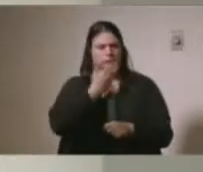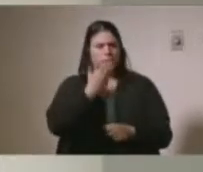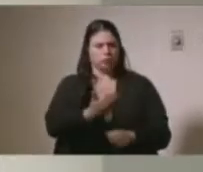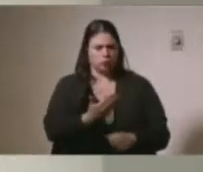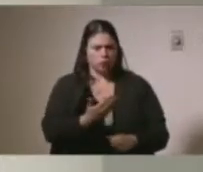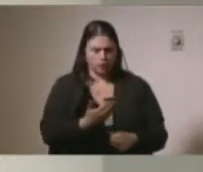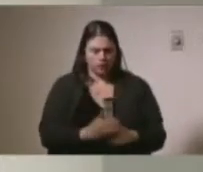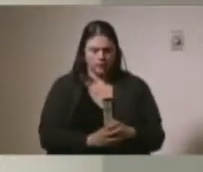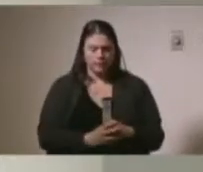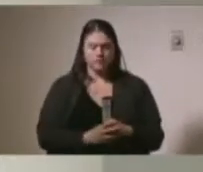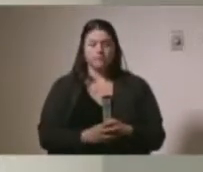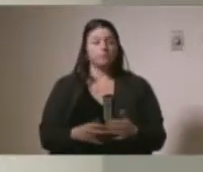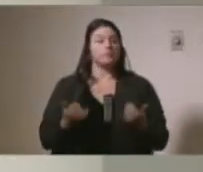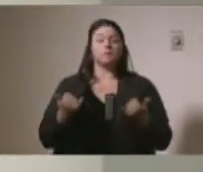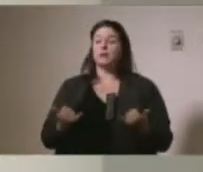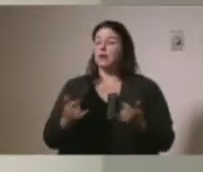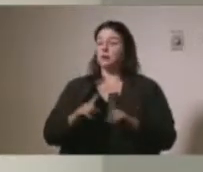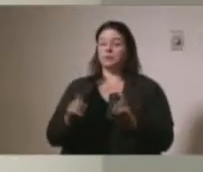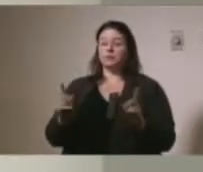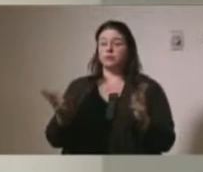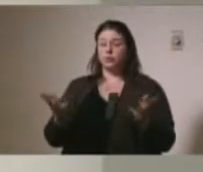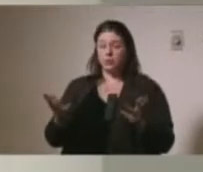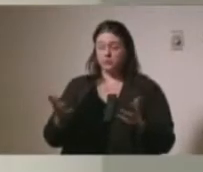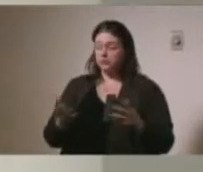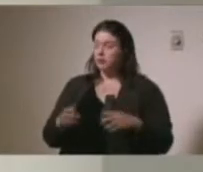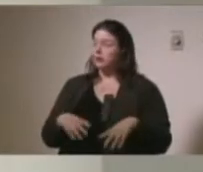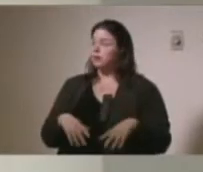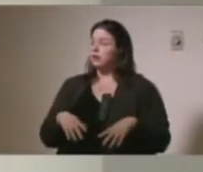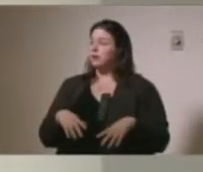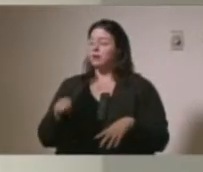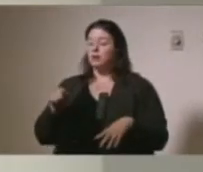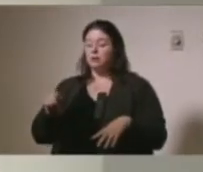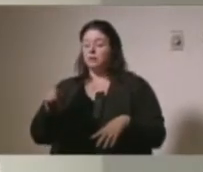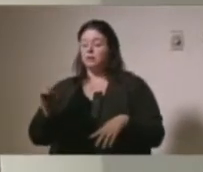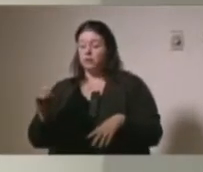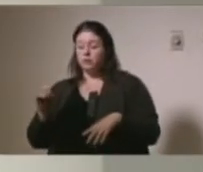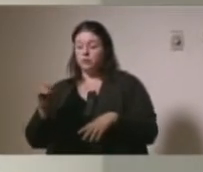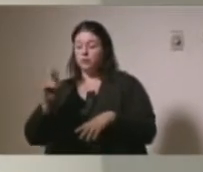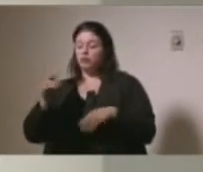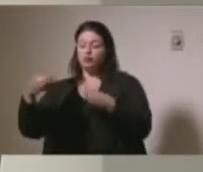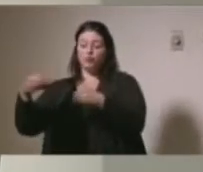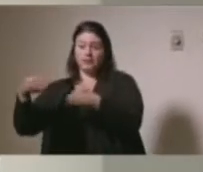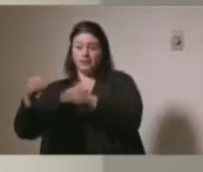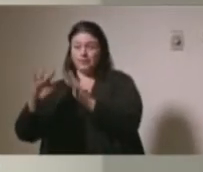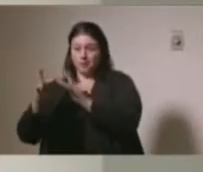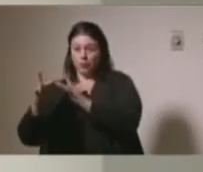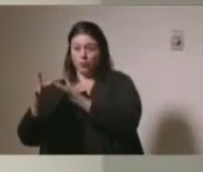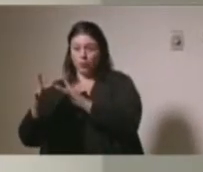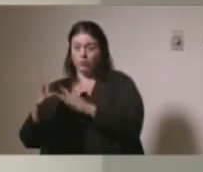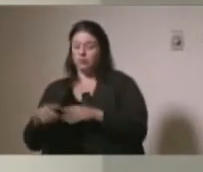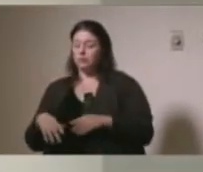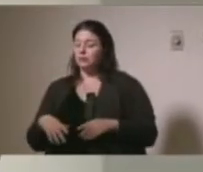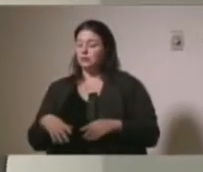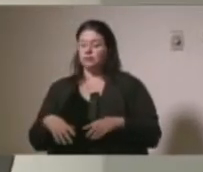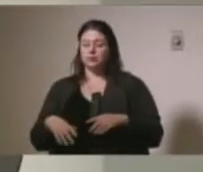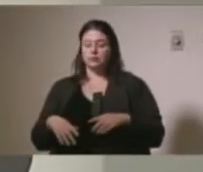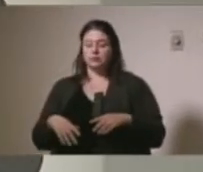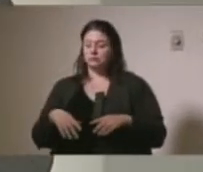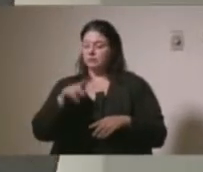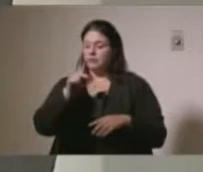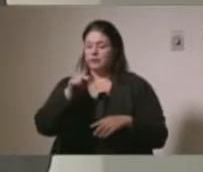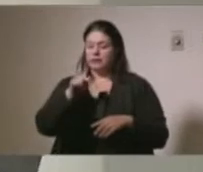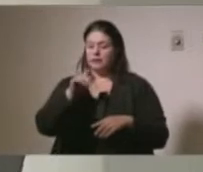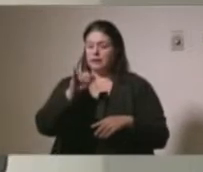difference is that the New Zealand Post retail network, Kiwibank has the opportunity that no other bank in New